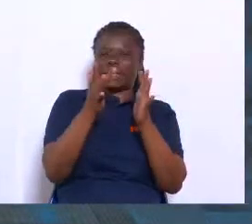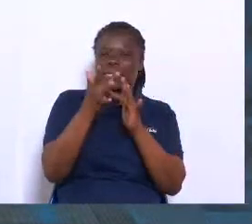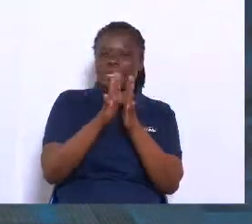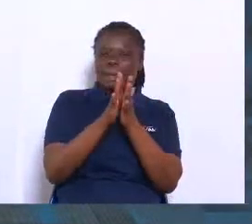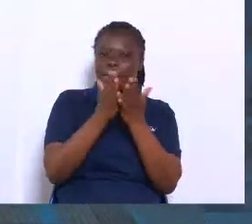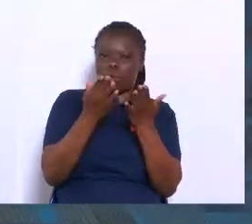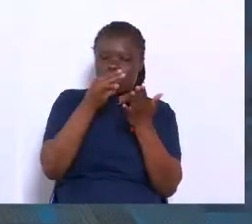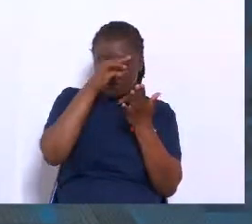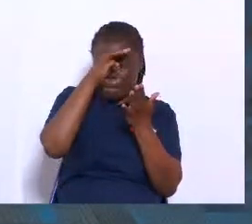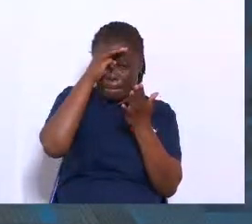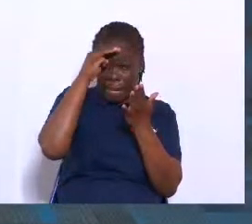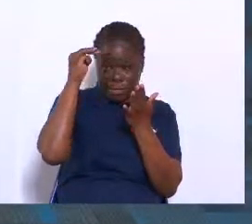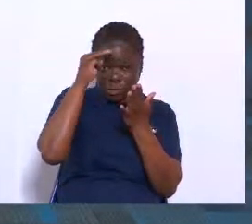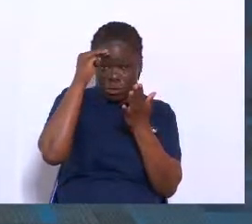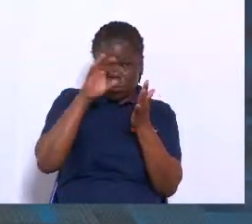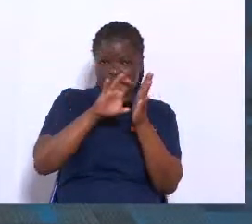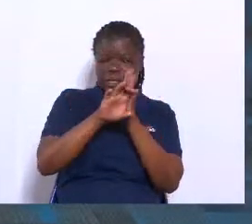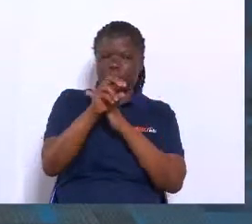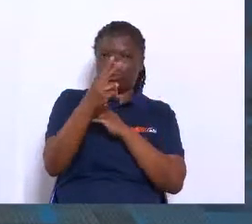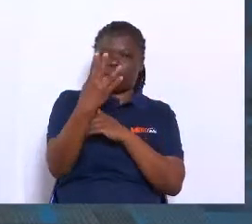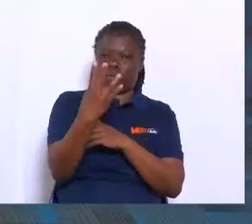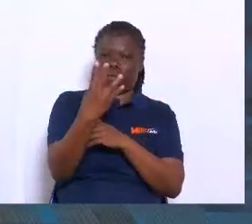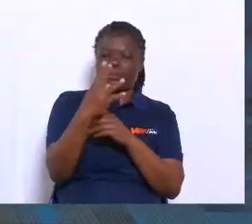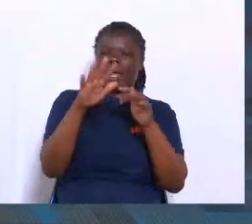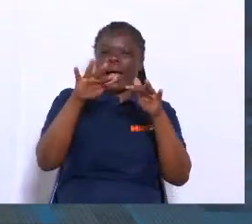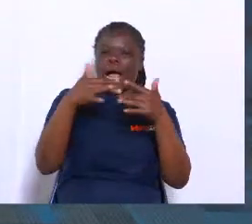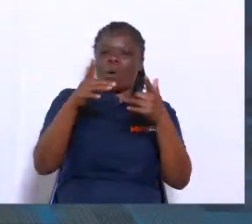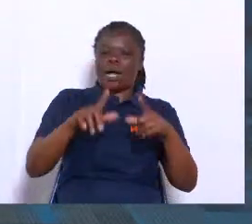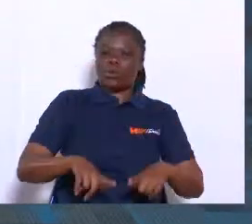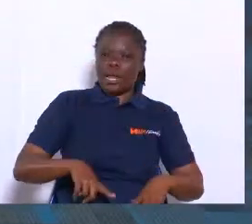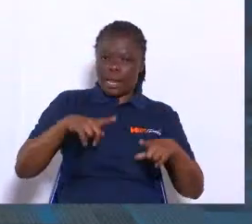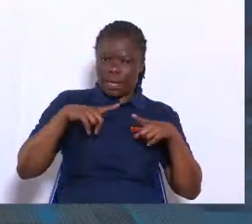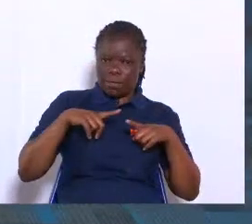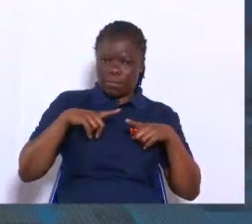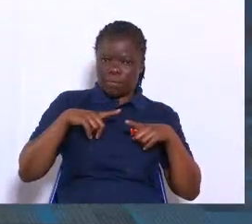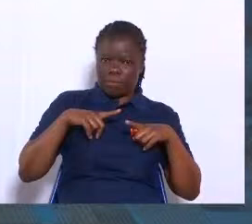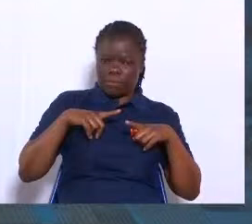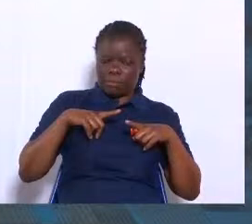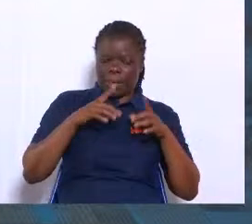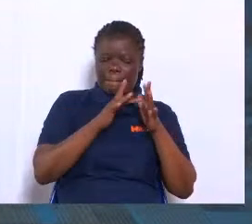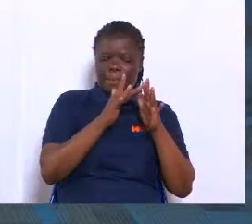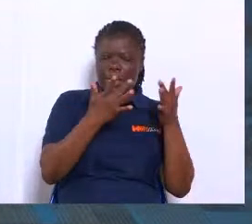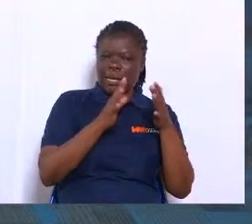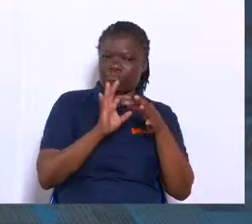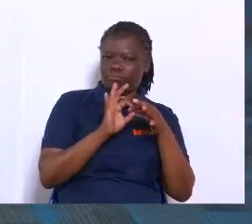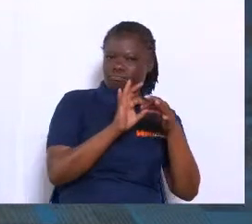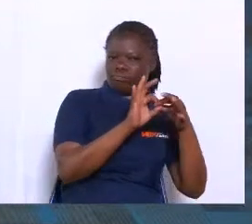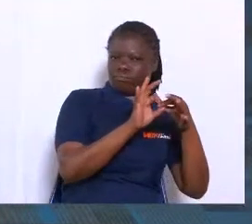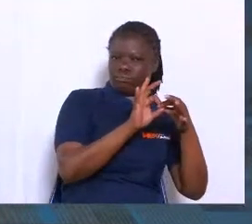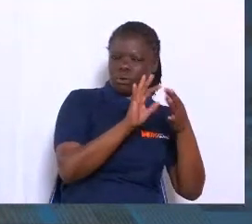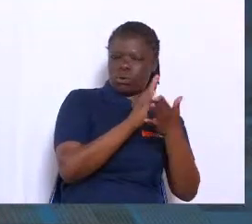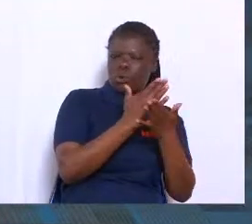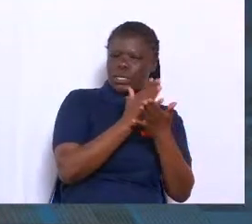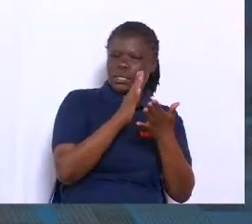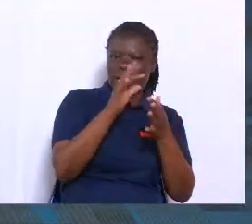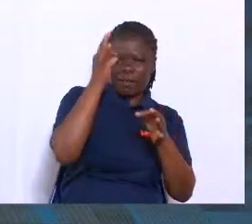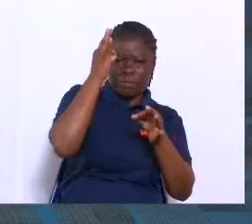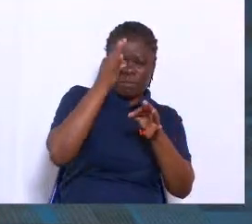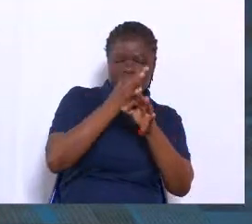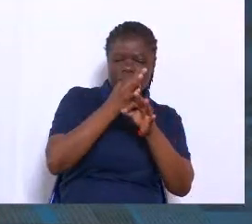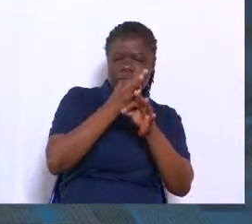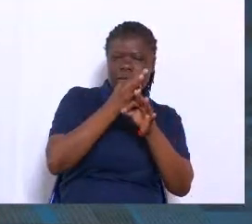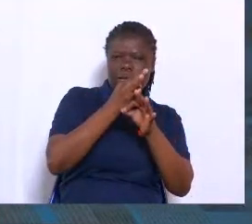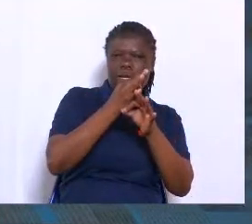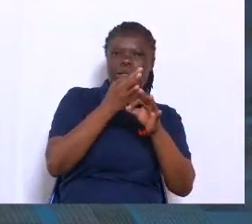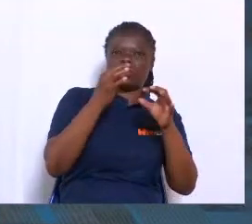three statements. How then shall we live? We shall live biblically. We shall live faithful to Scripture.